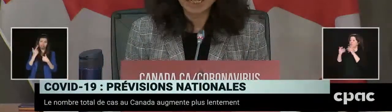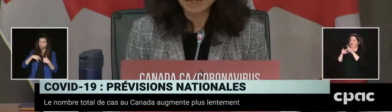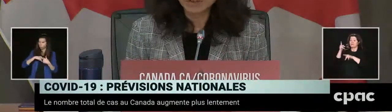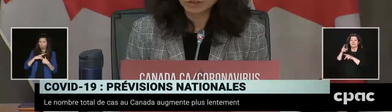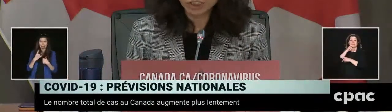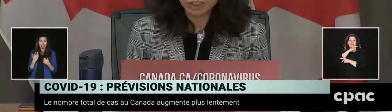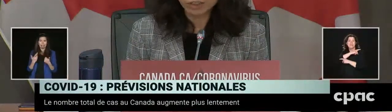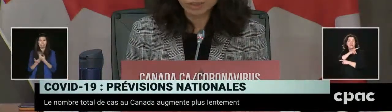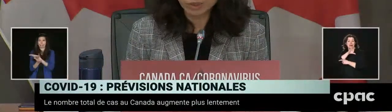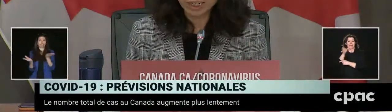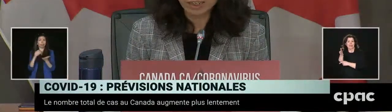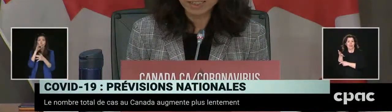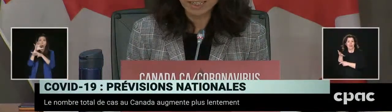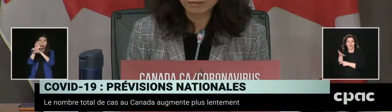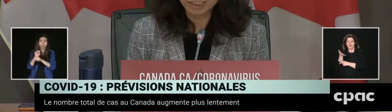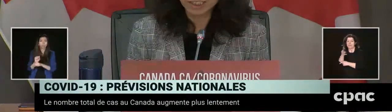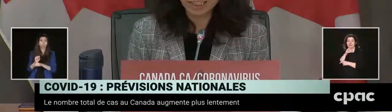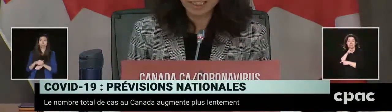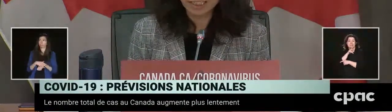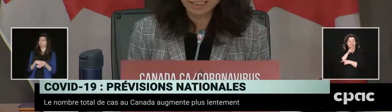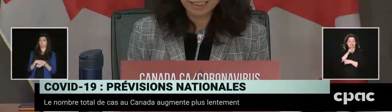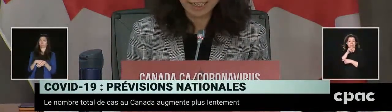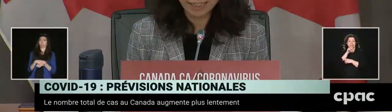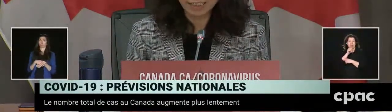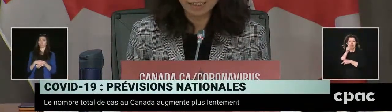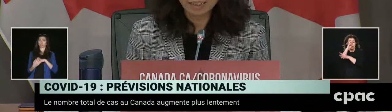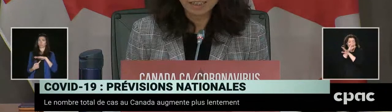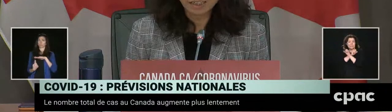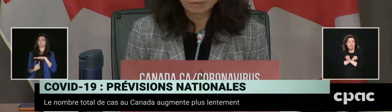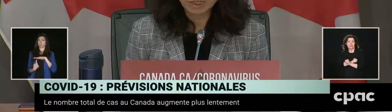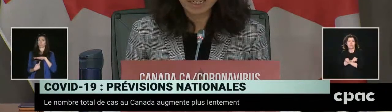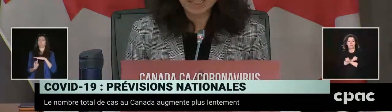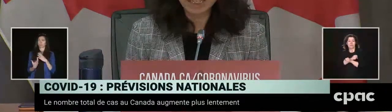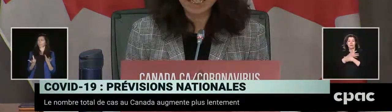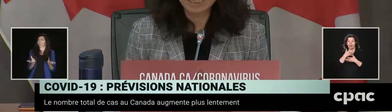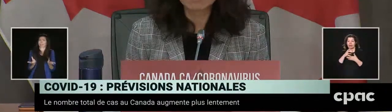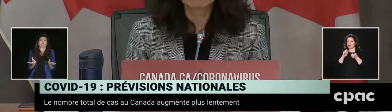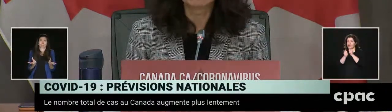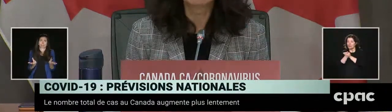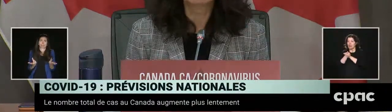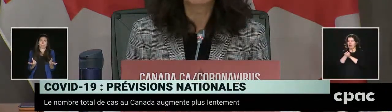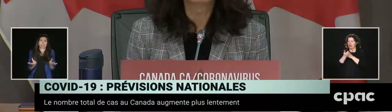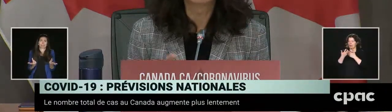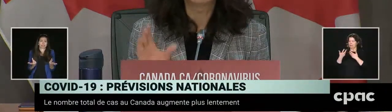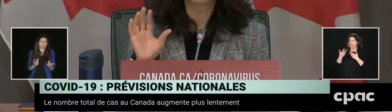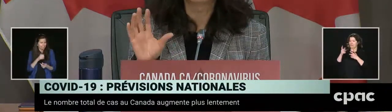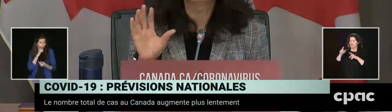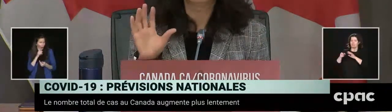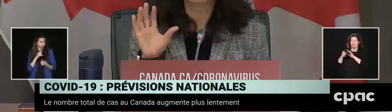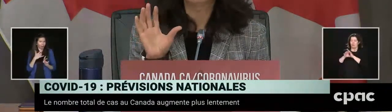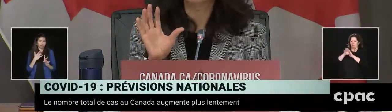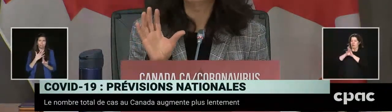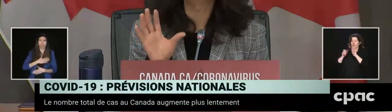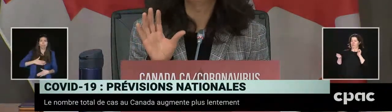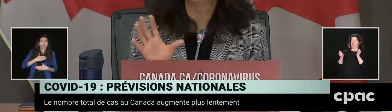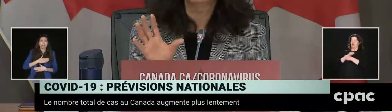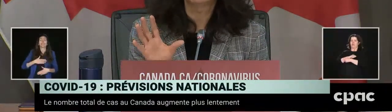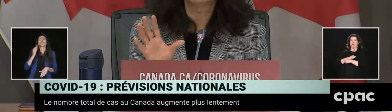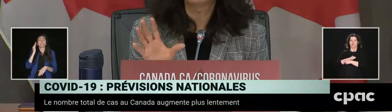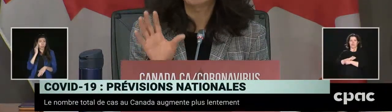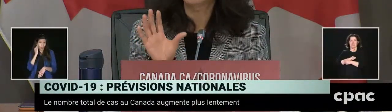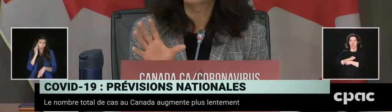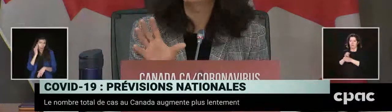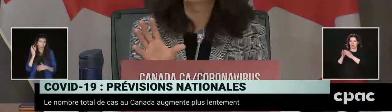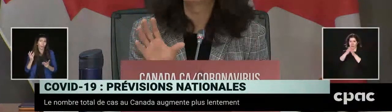these behavioral changes we're asking every Canadian to take. But I think if you can put in that